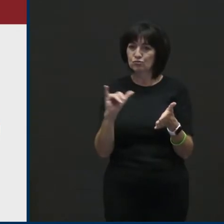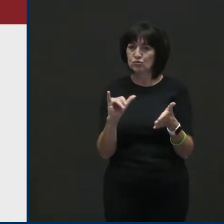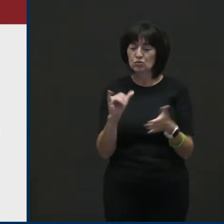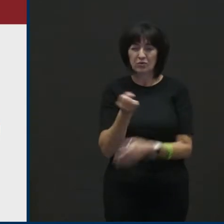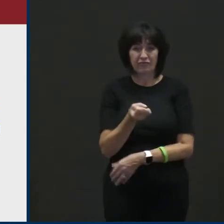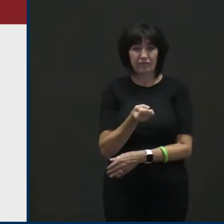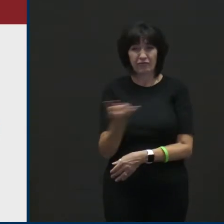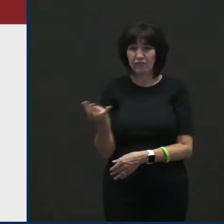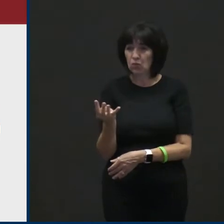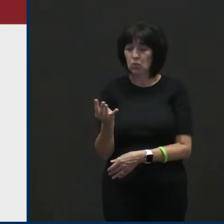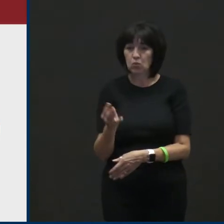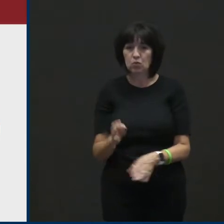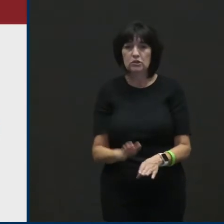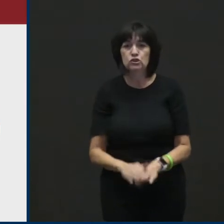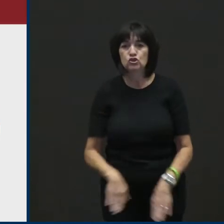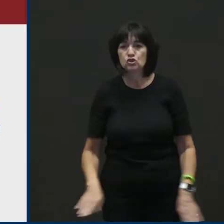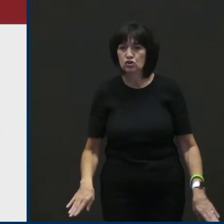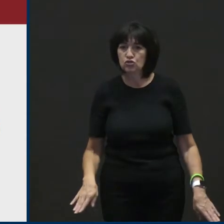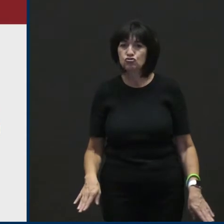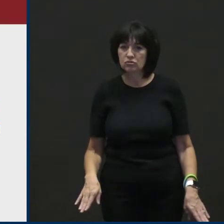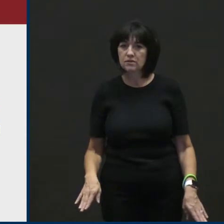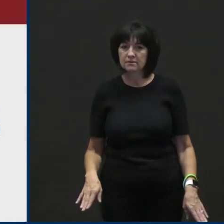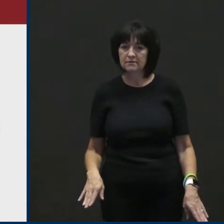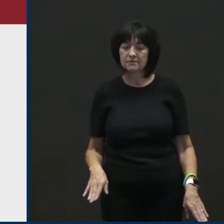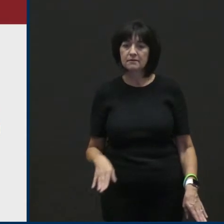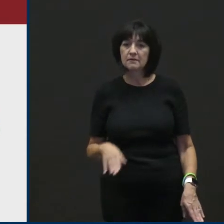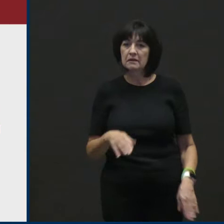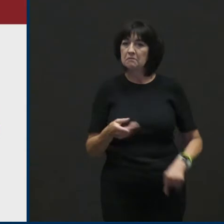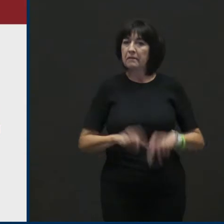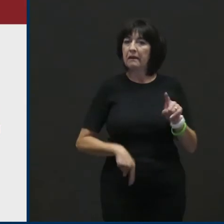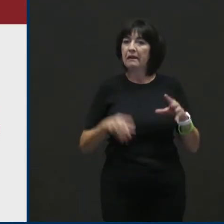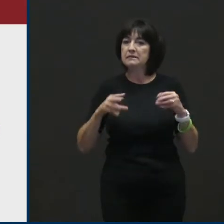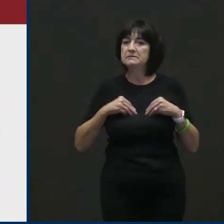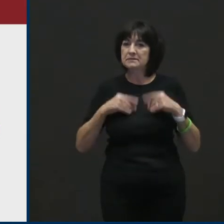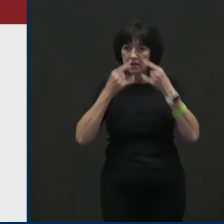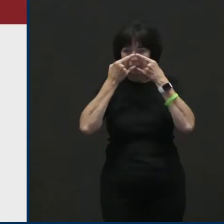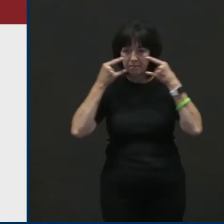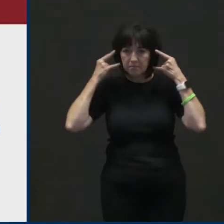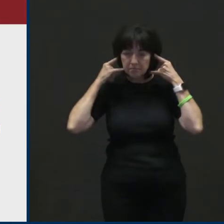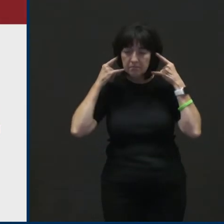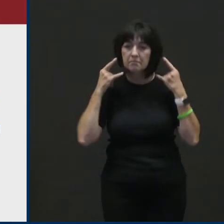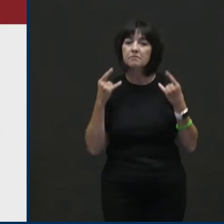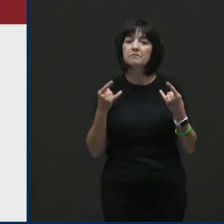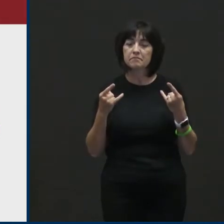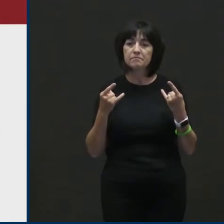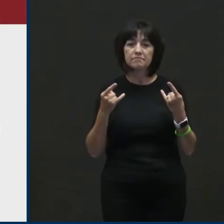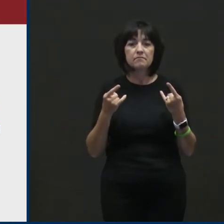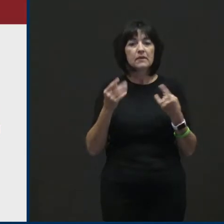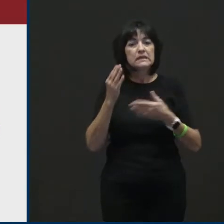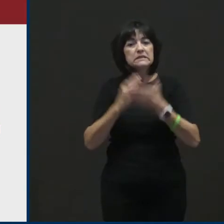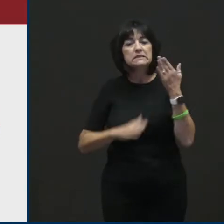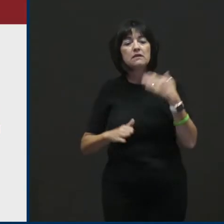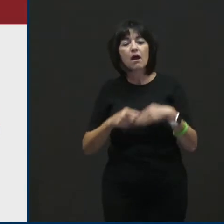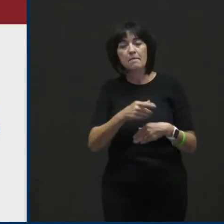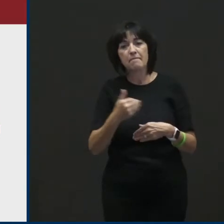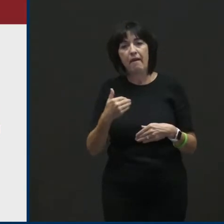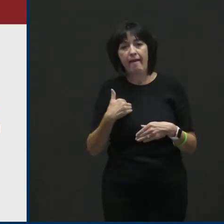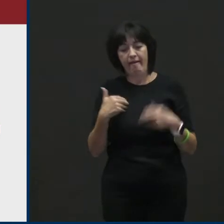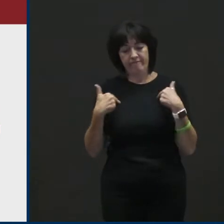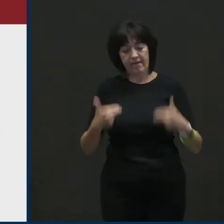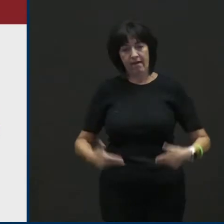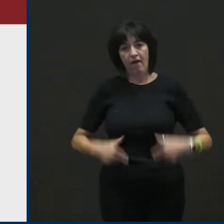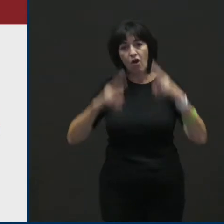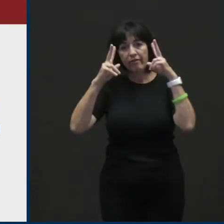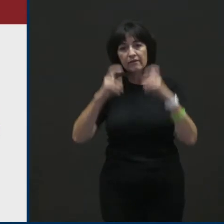few children for whom there's a medical exception or exemption from wearing face